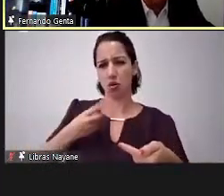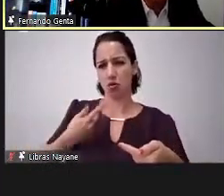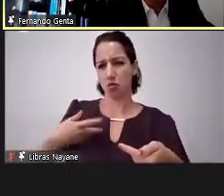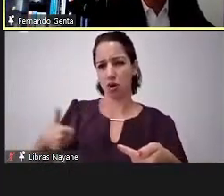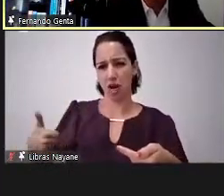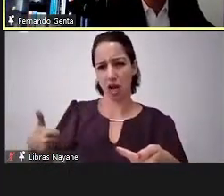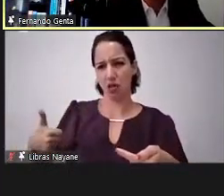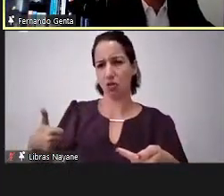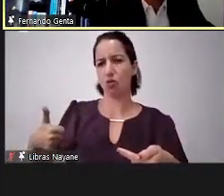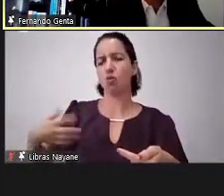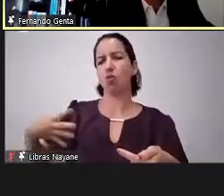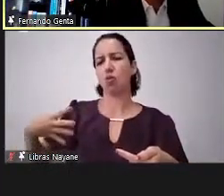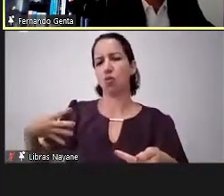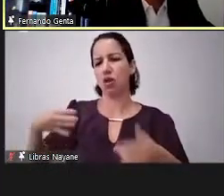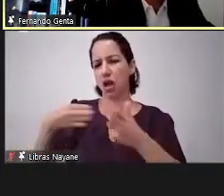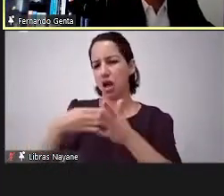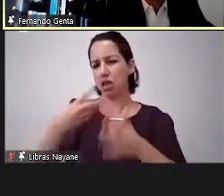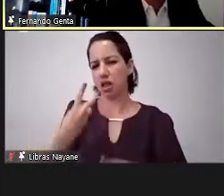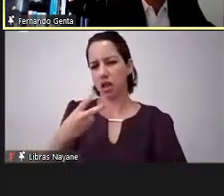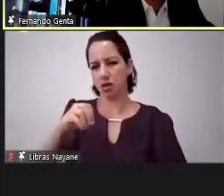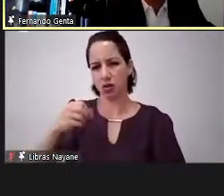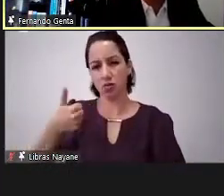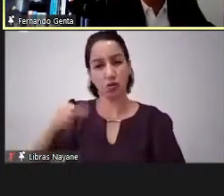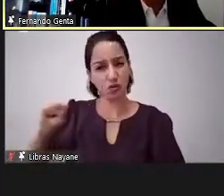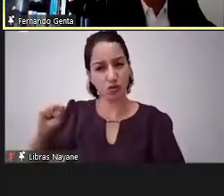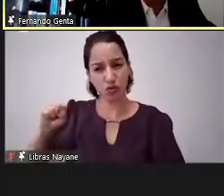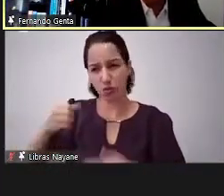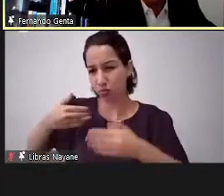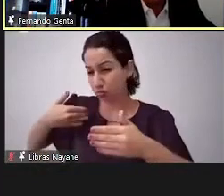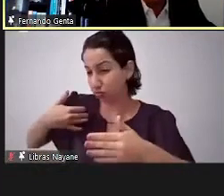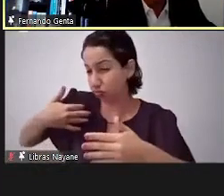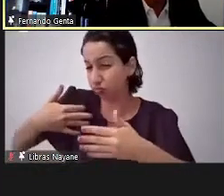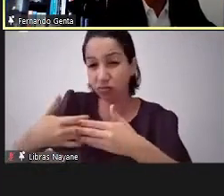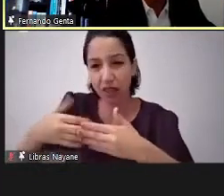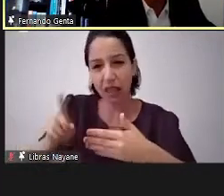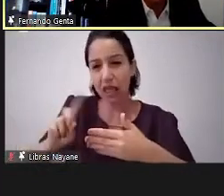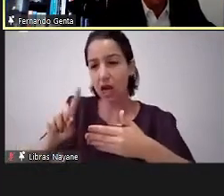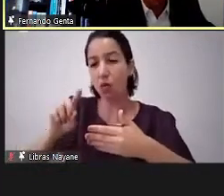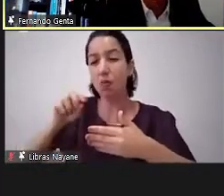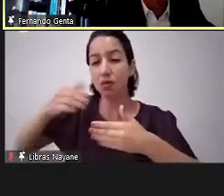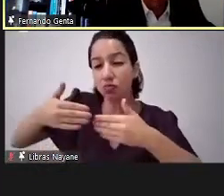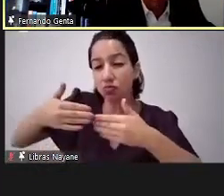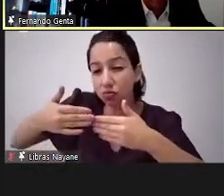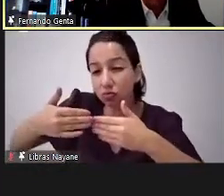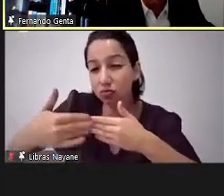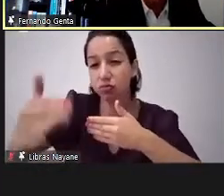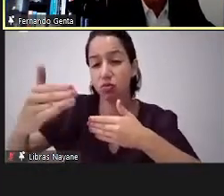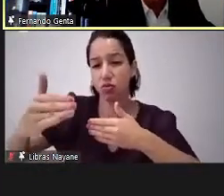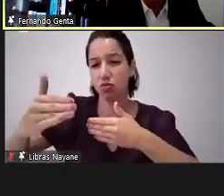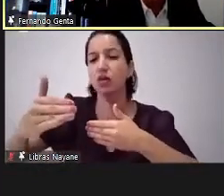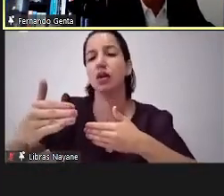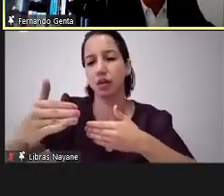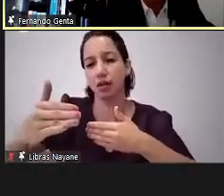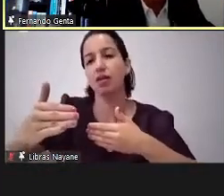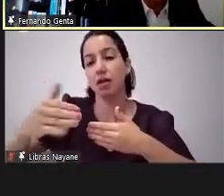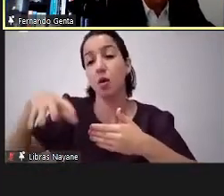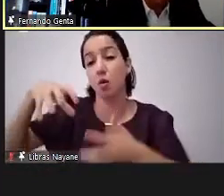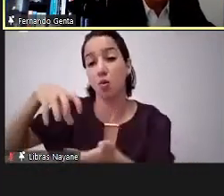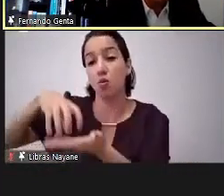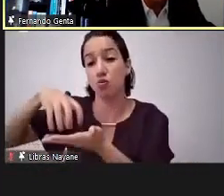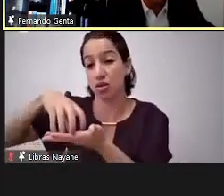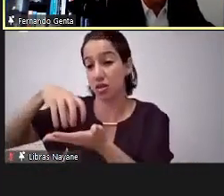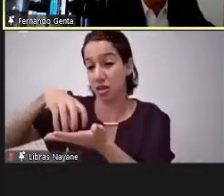world, higher interest rates in the world, was something that came